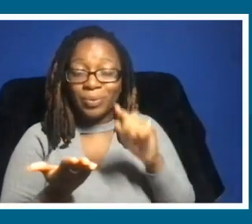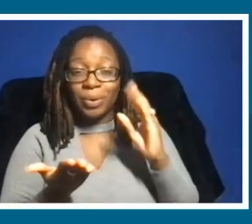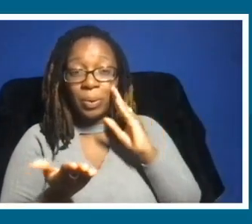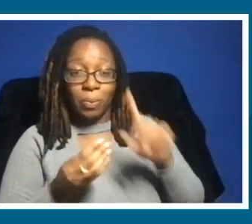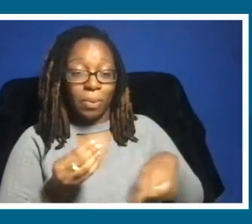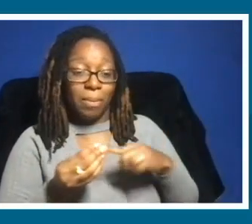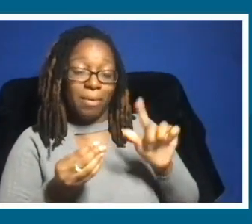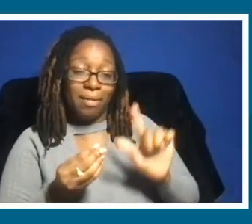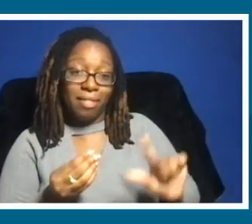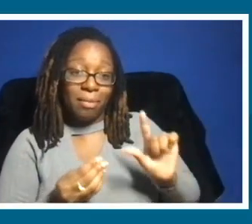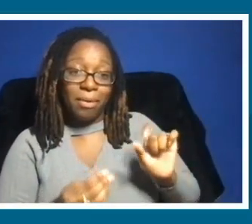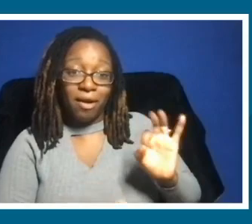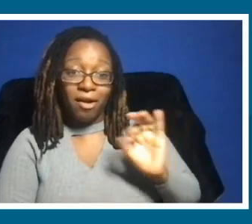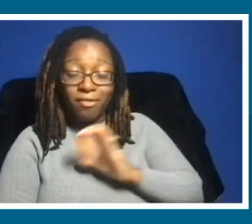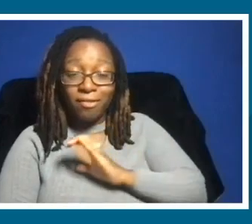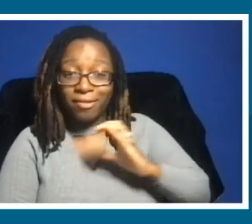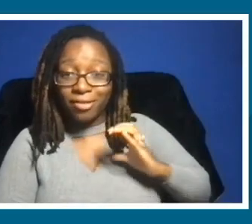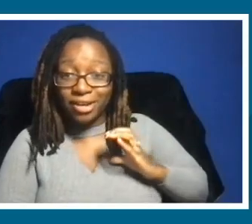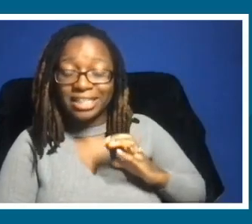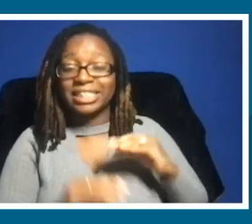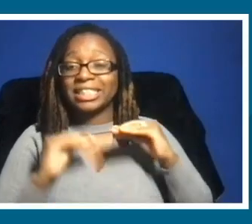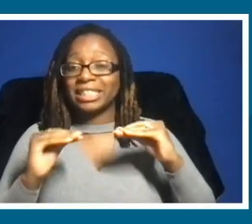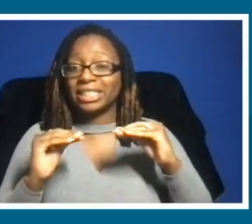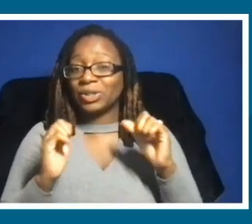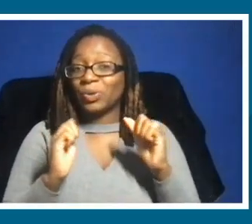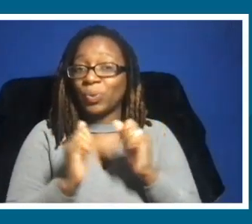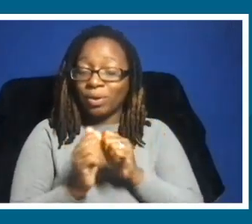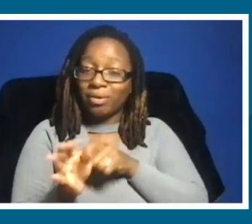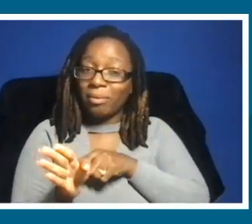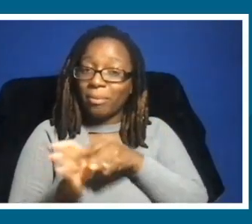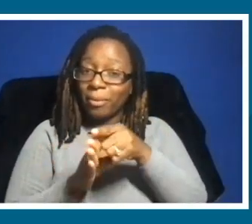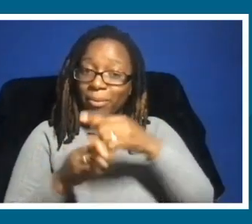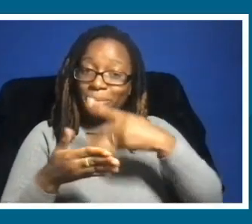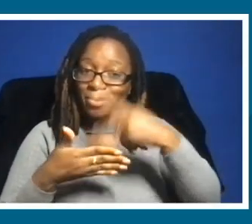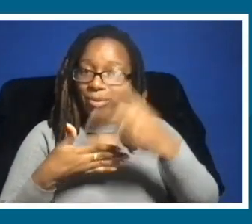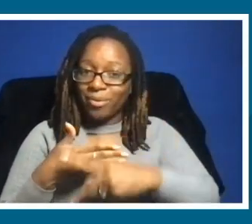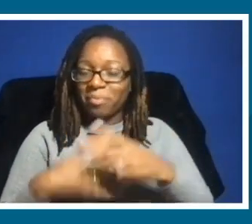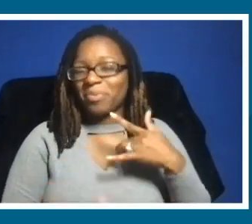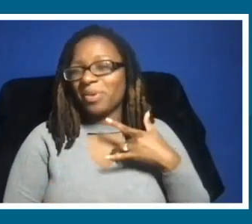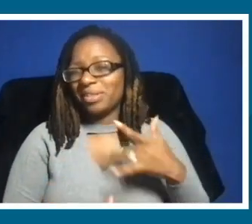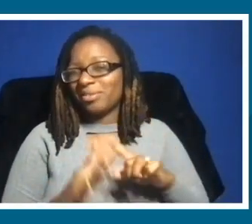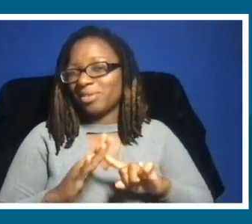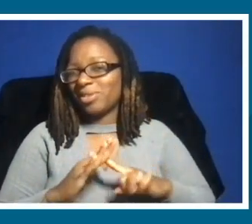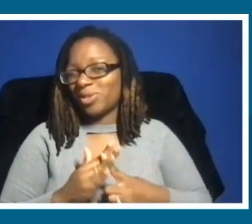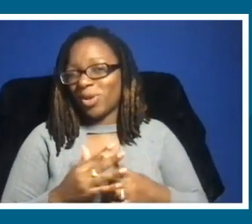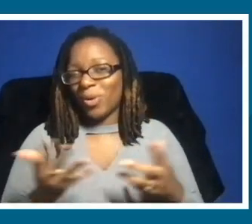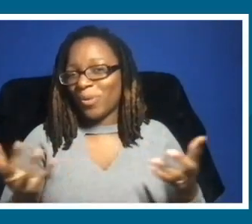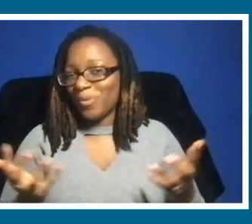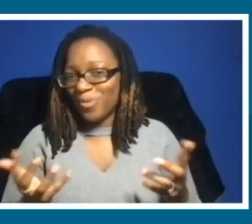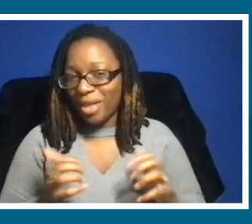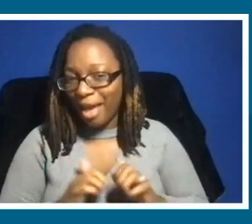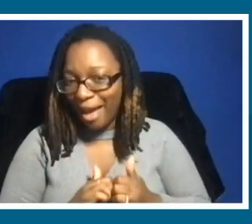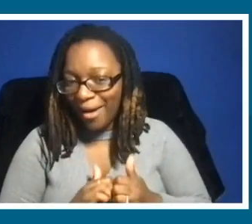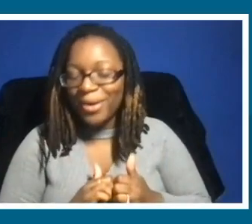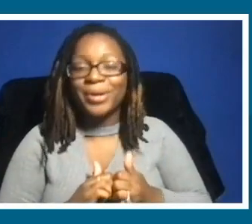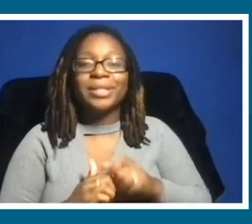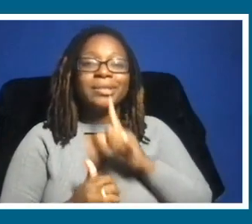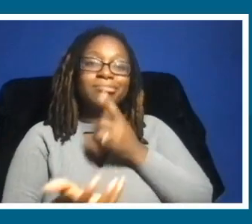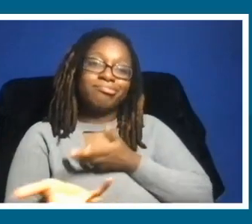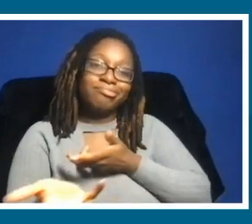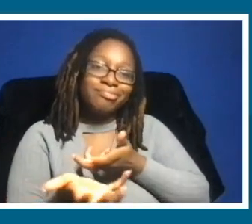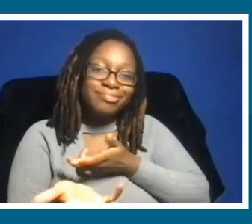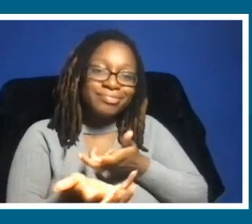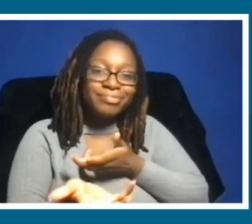library and with our Teaching with Primary Sources program, you know that we always like to begin our programming by actually engaging in some